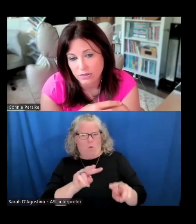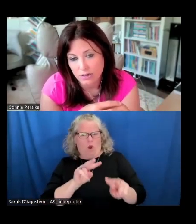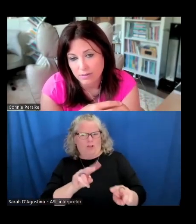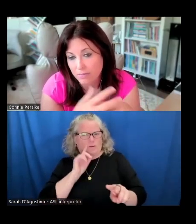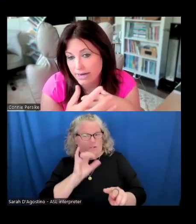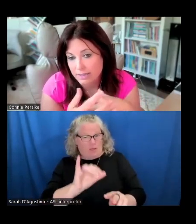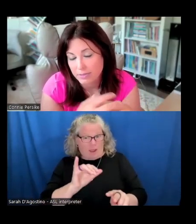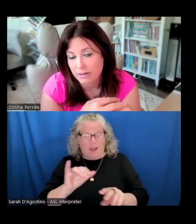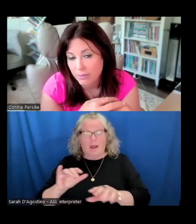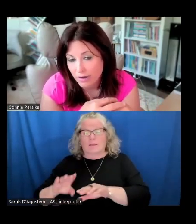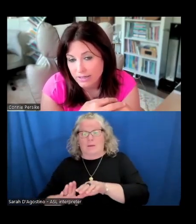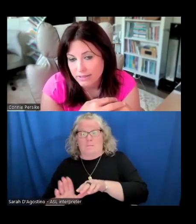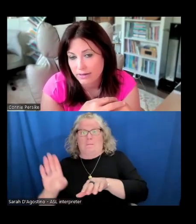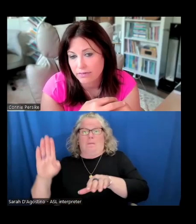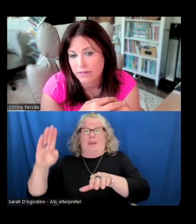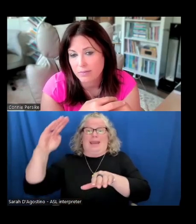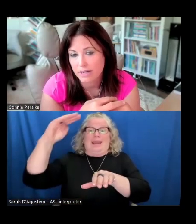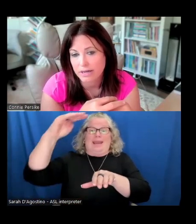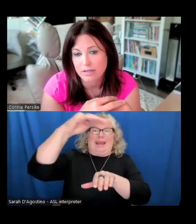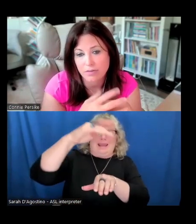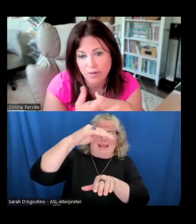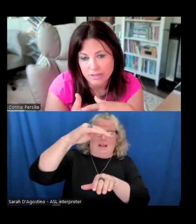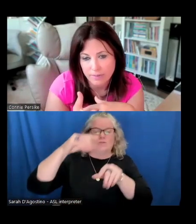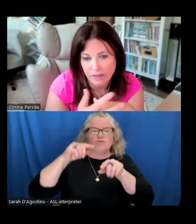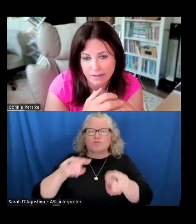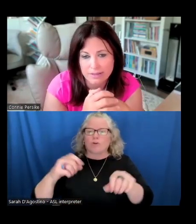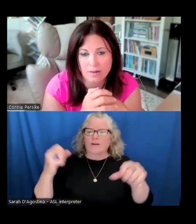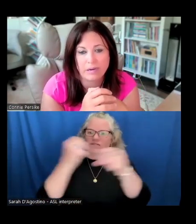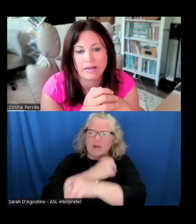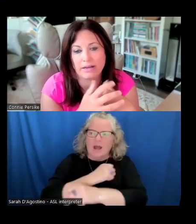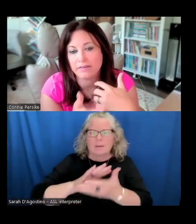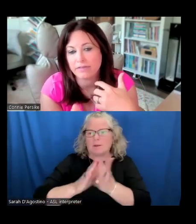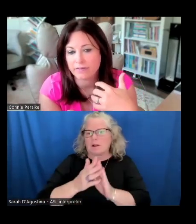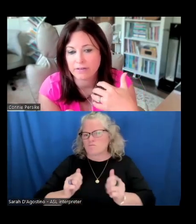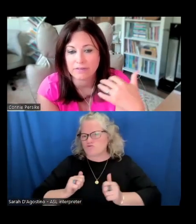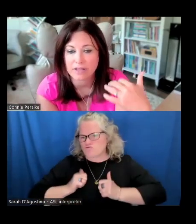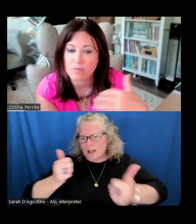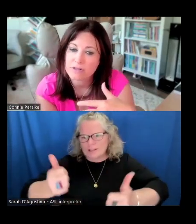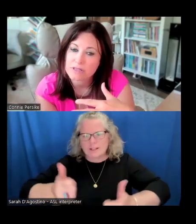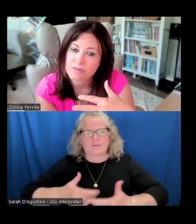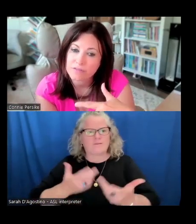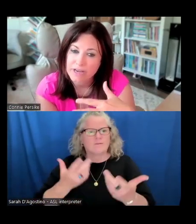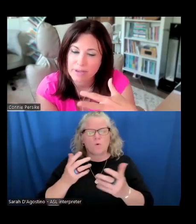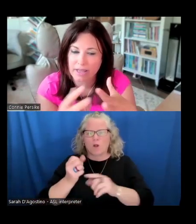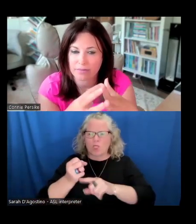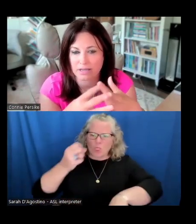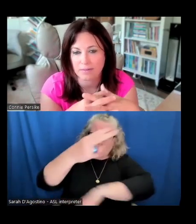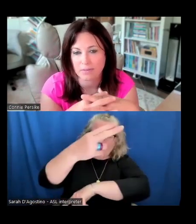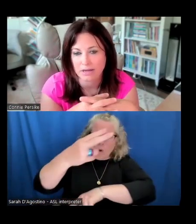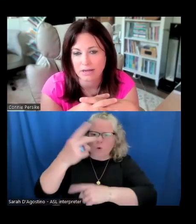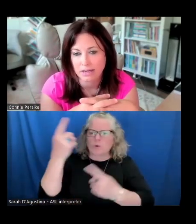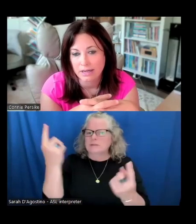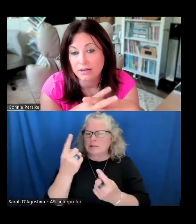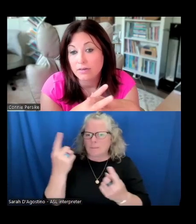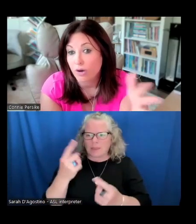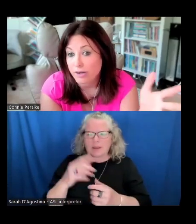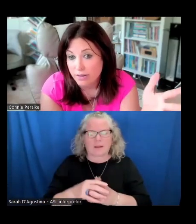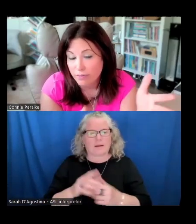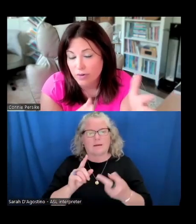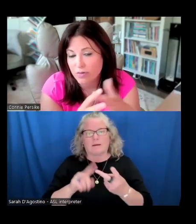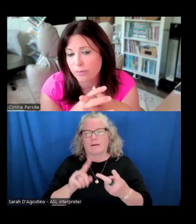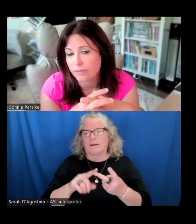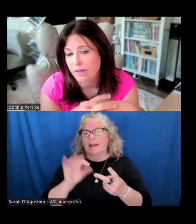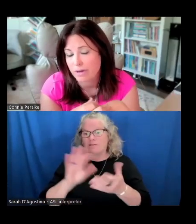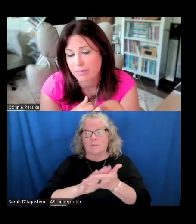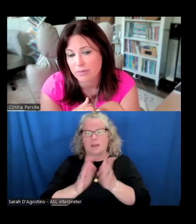that student might become aggressive. They might throw something at someone. If they move into the flight pathway, they might run out of